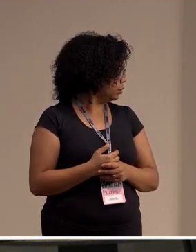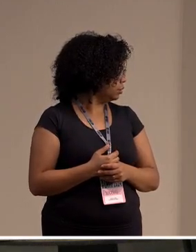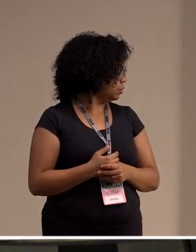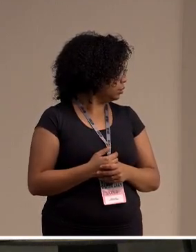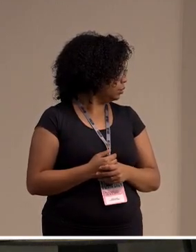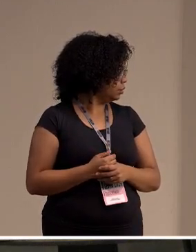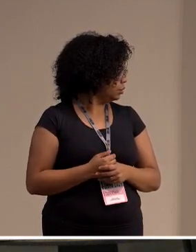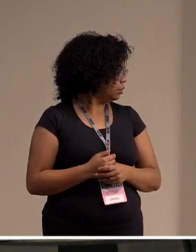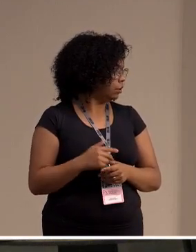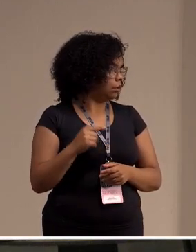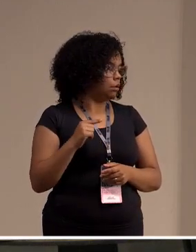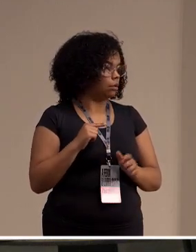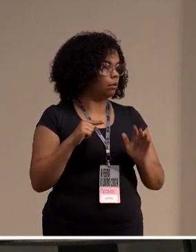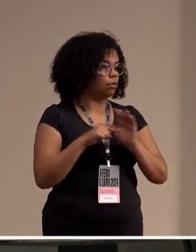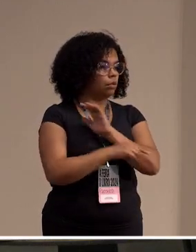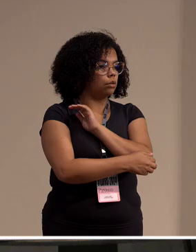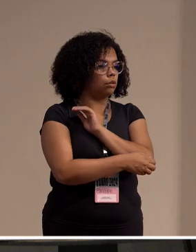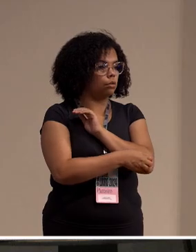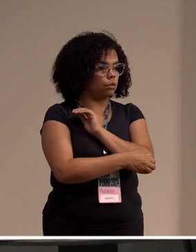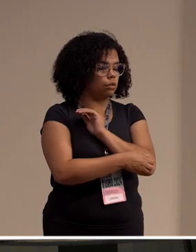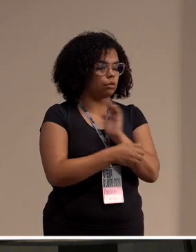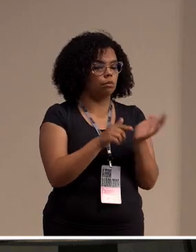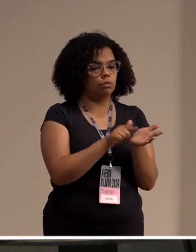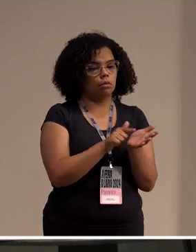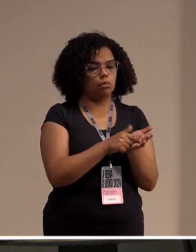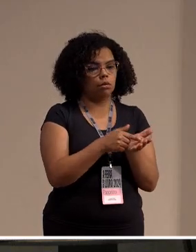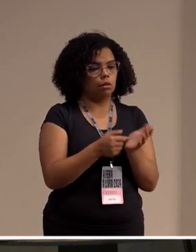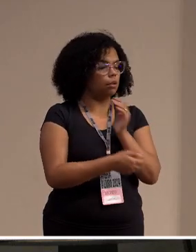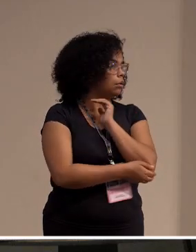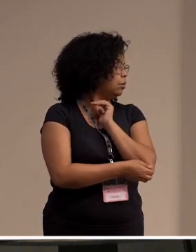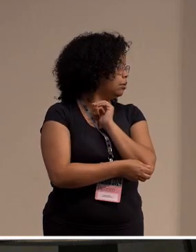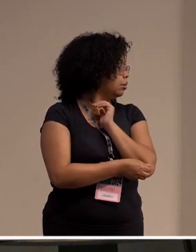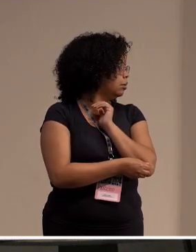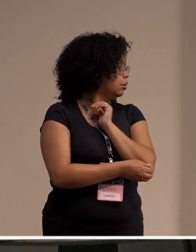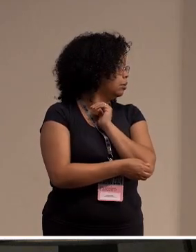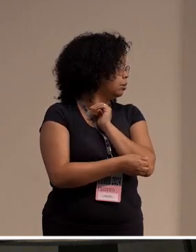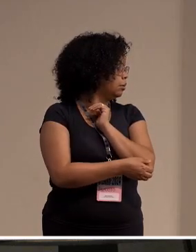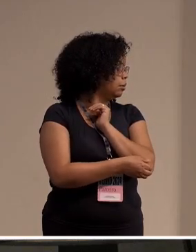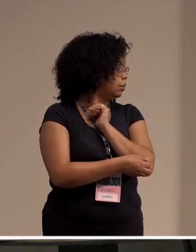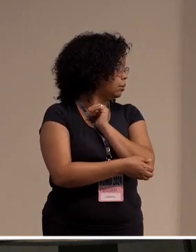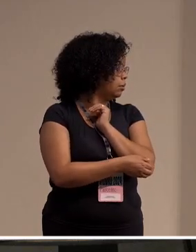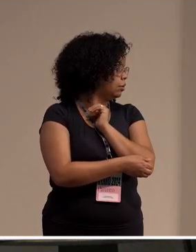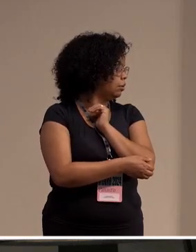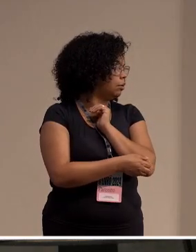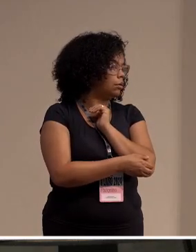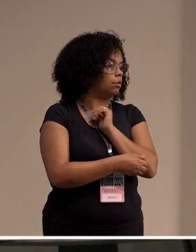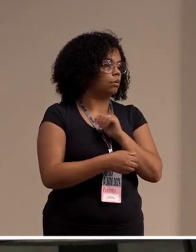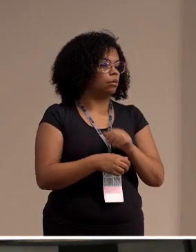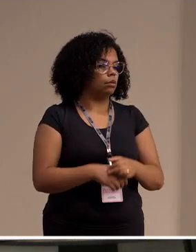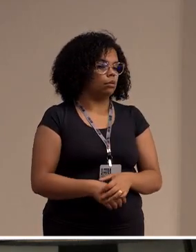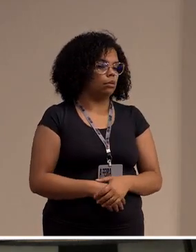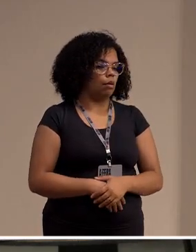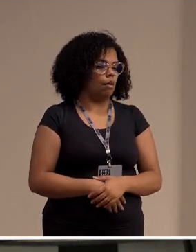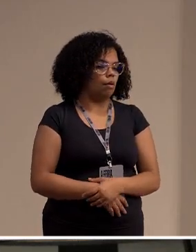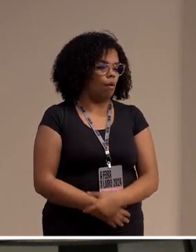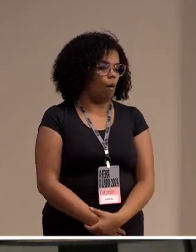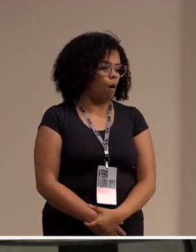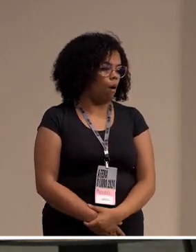isso. Tem pessoas com papeizinhos que vão estão passando por aqui e vão trazer as perguntas para mim, tá bom?